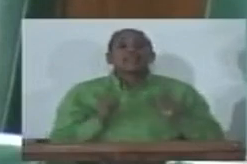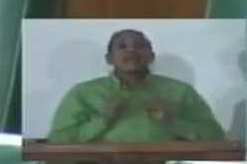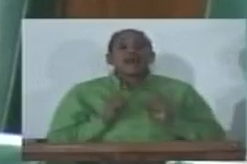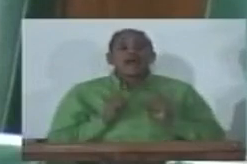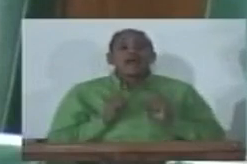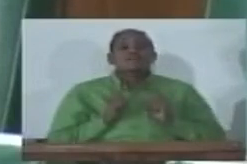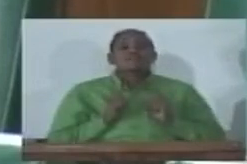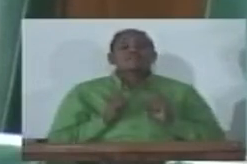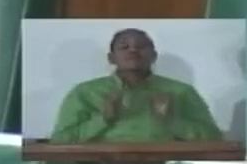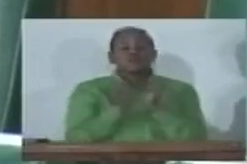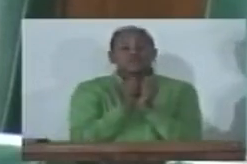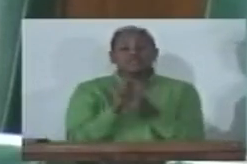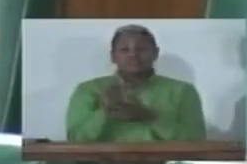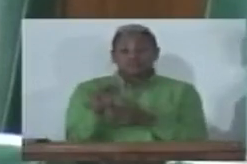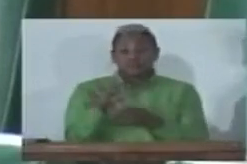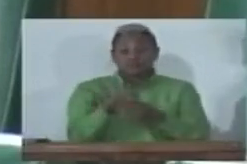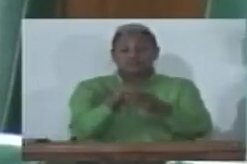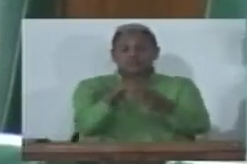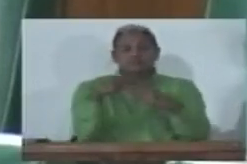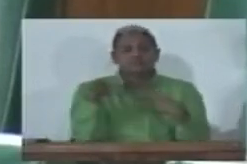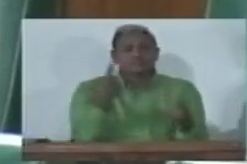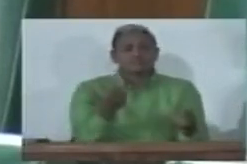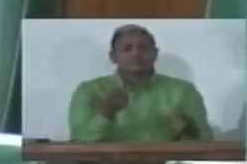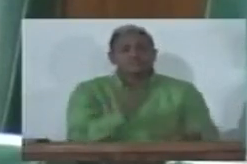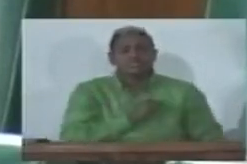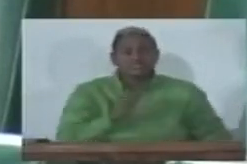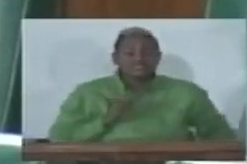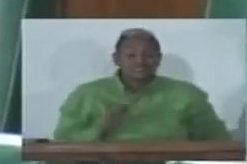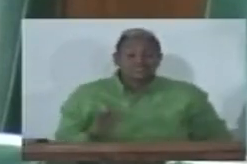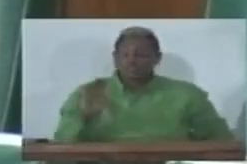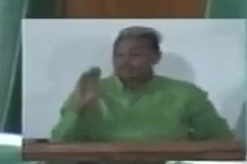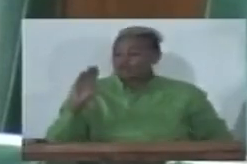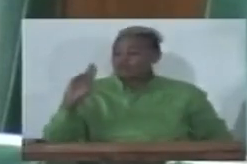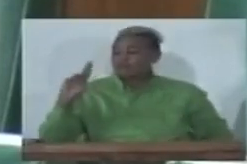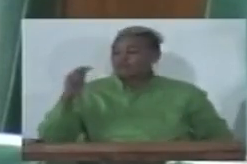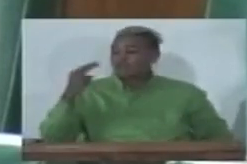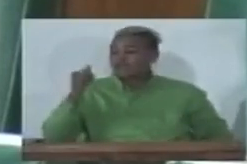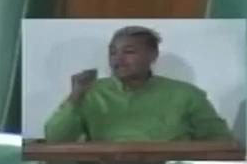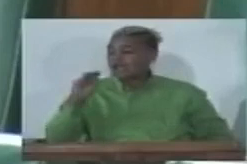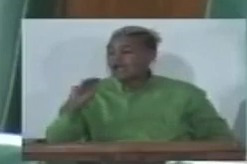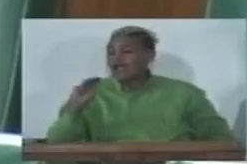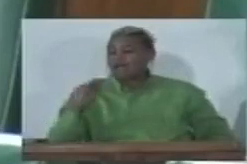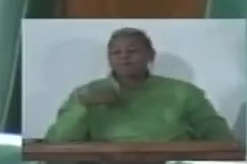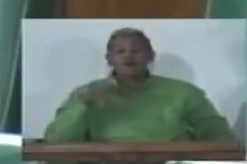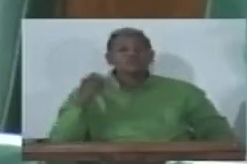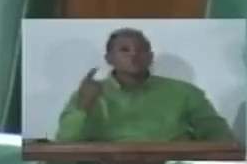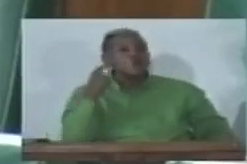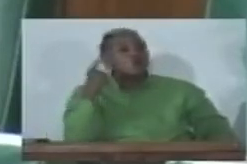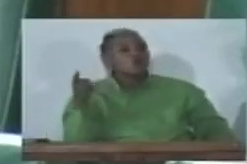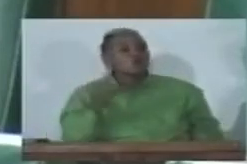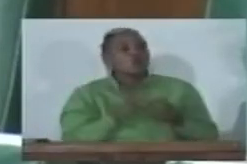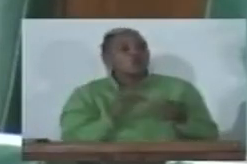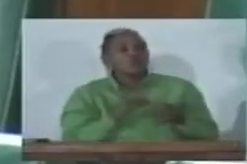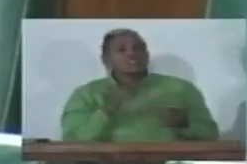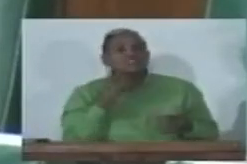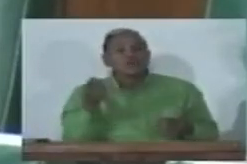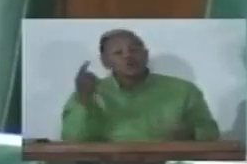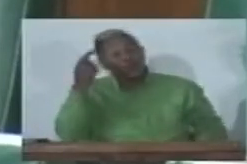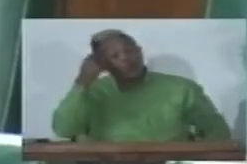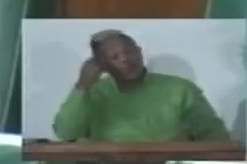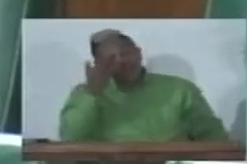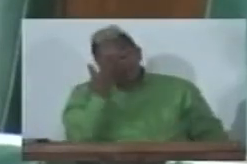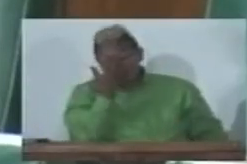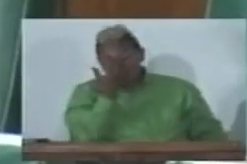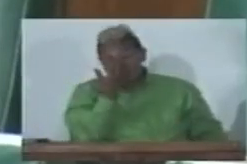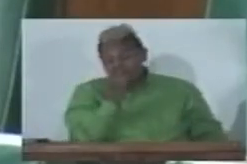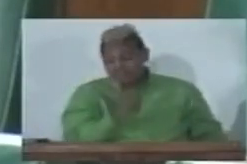with disability. And Senator Braham, I just overheard you indicating that you thought I